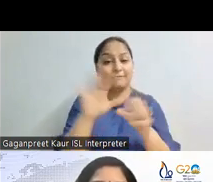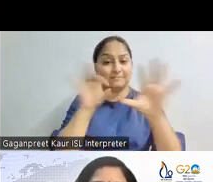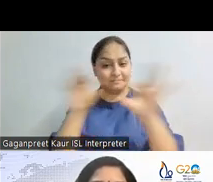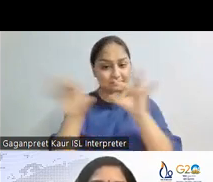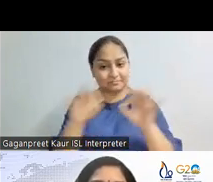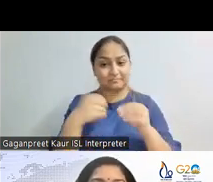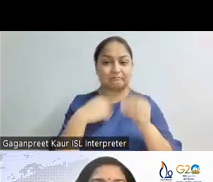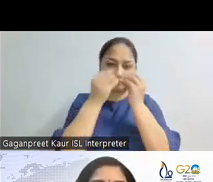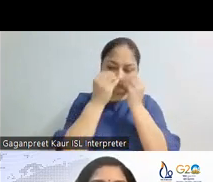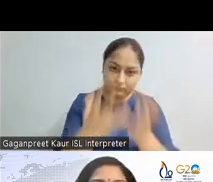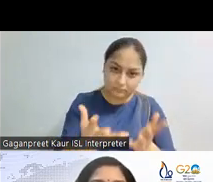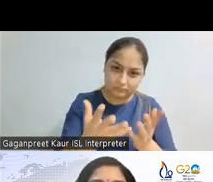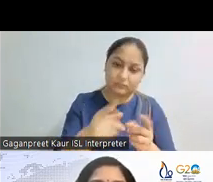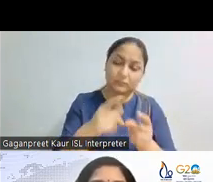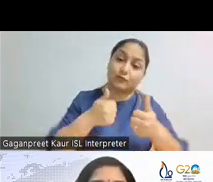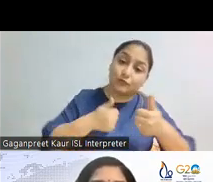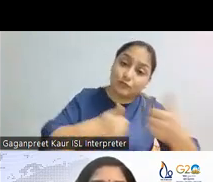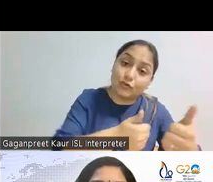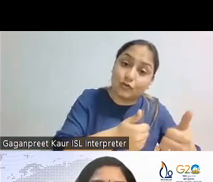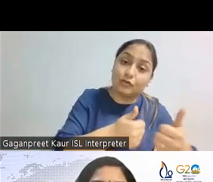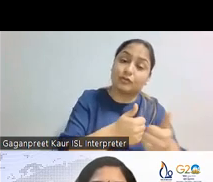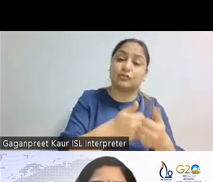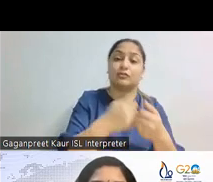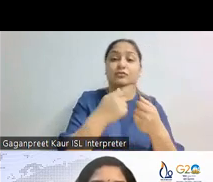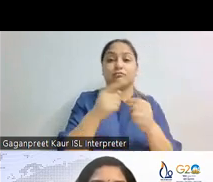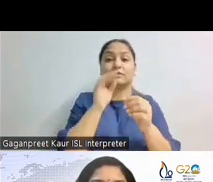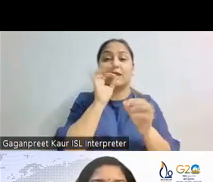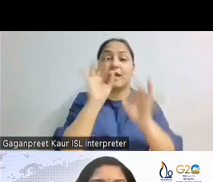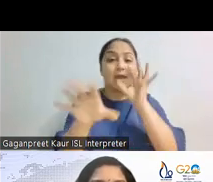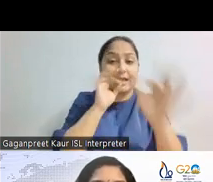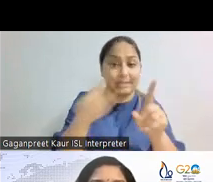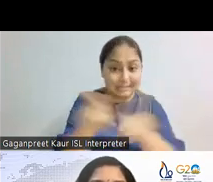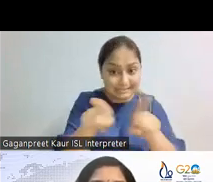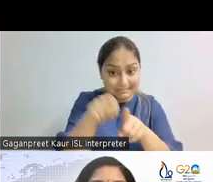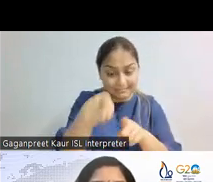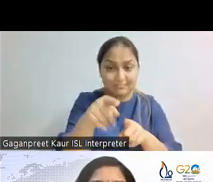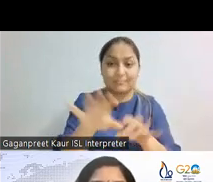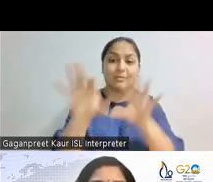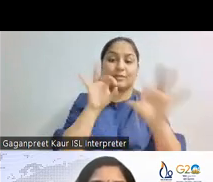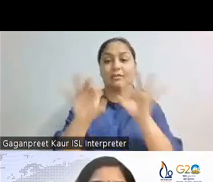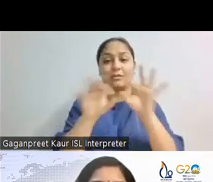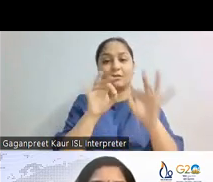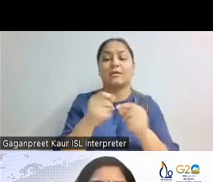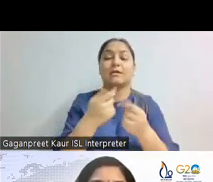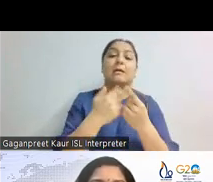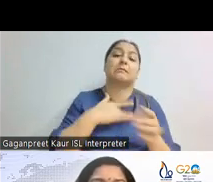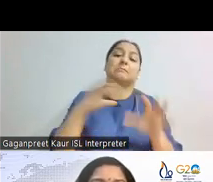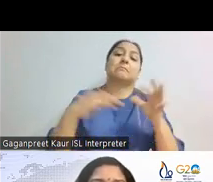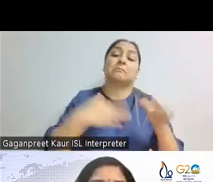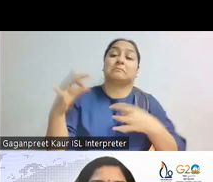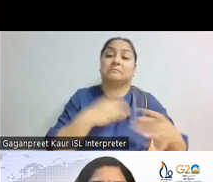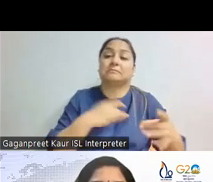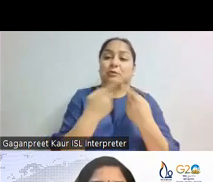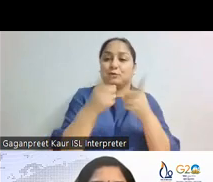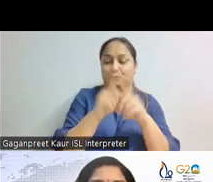request others to follow the instructions on the screen and opt to move to their preferred breakout rooms. If you find